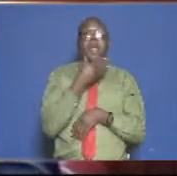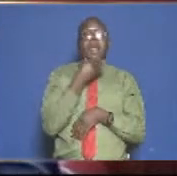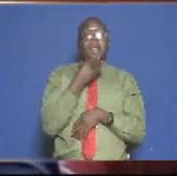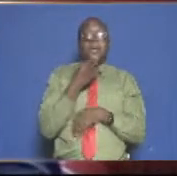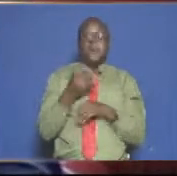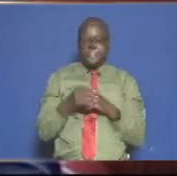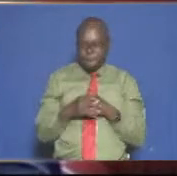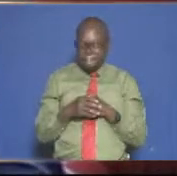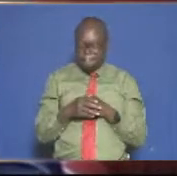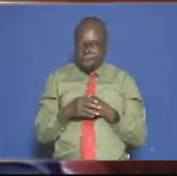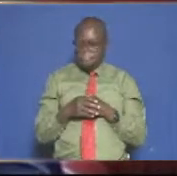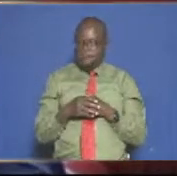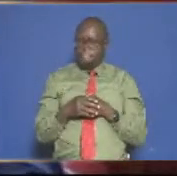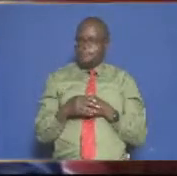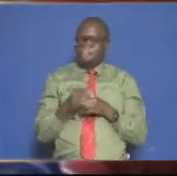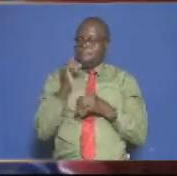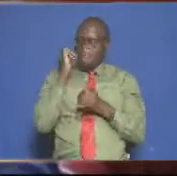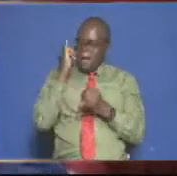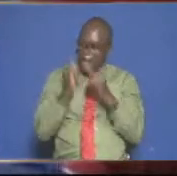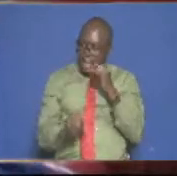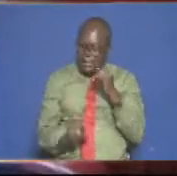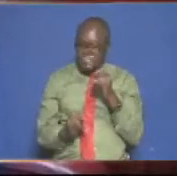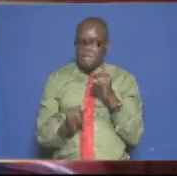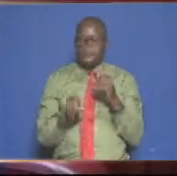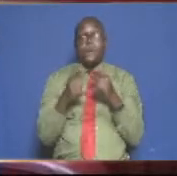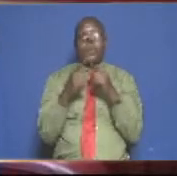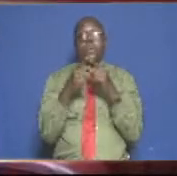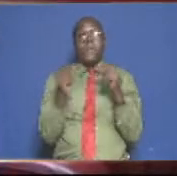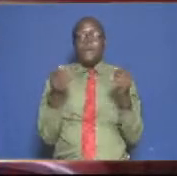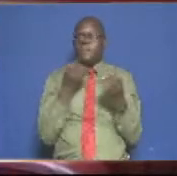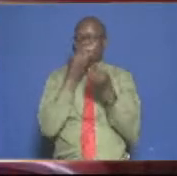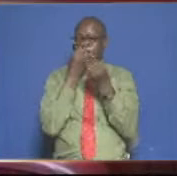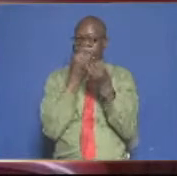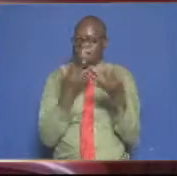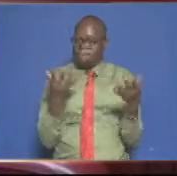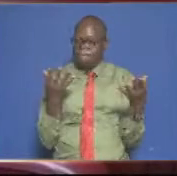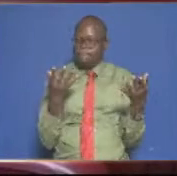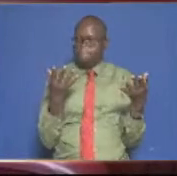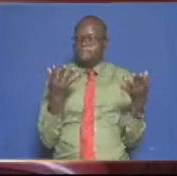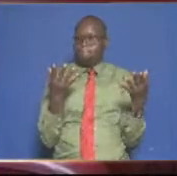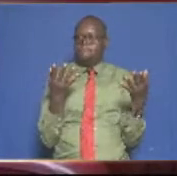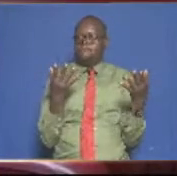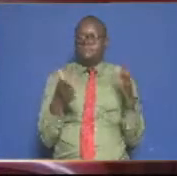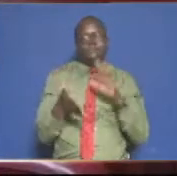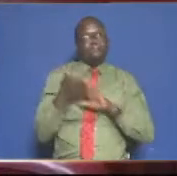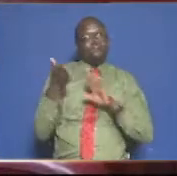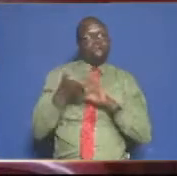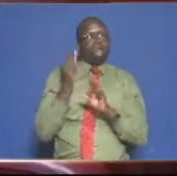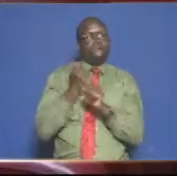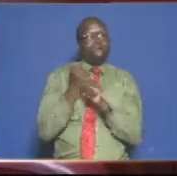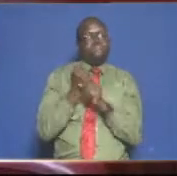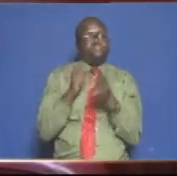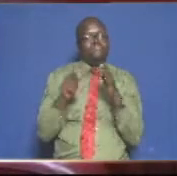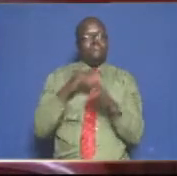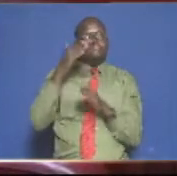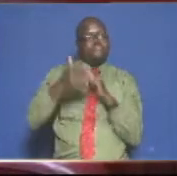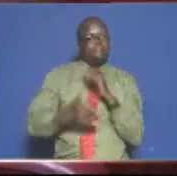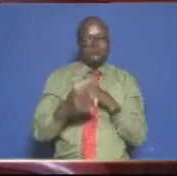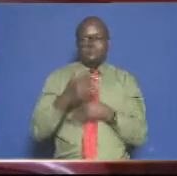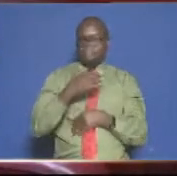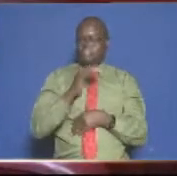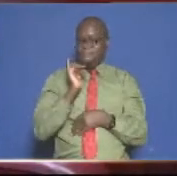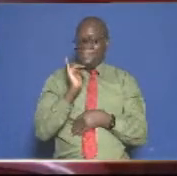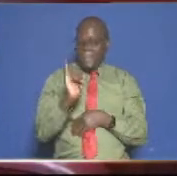I want to just say my last final remarks. I want to quickly conclude that, Mr.